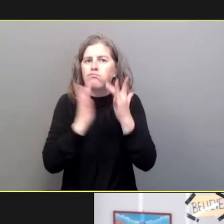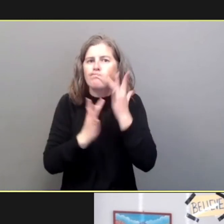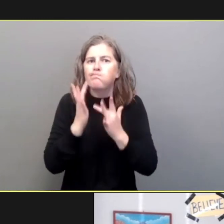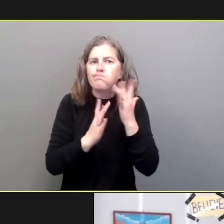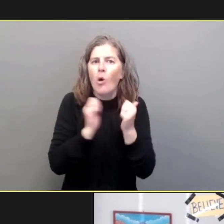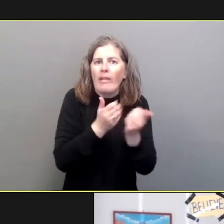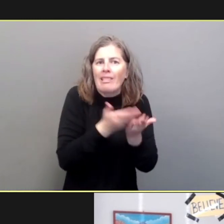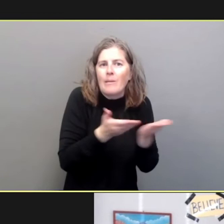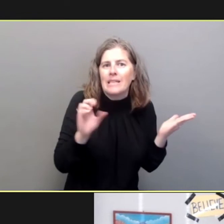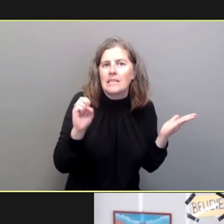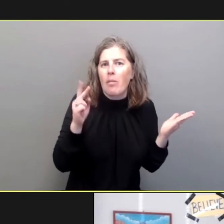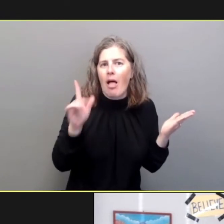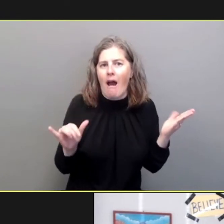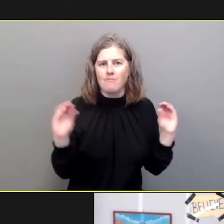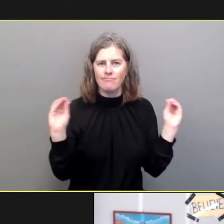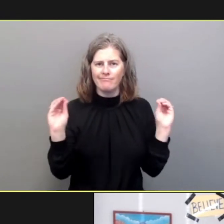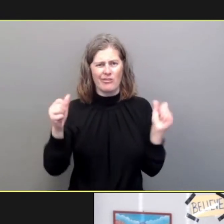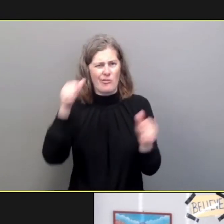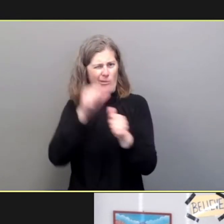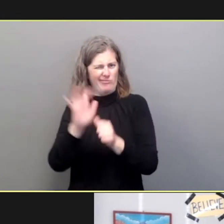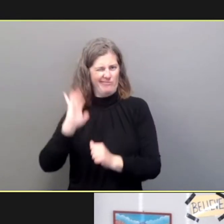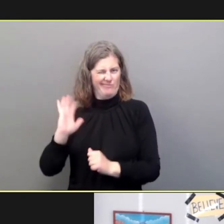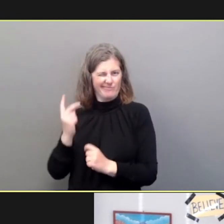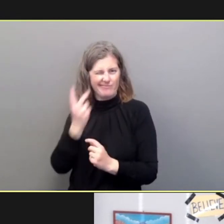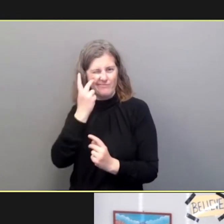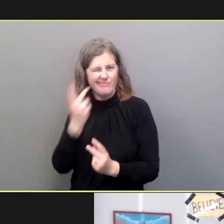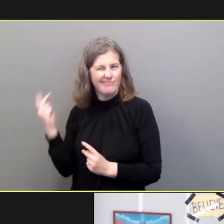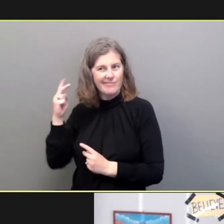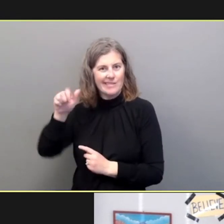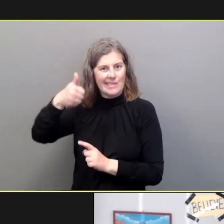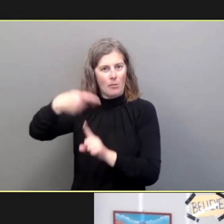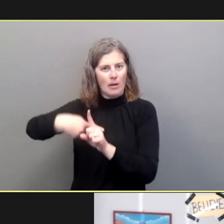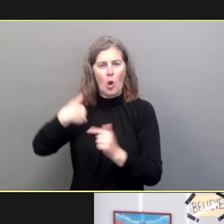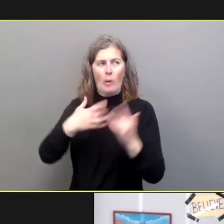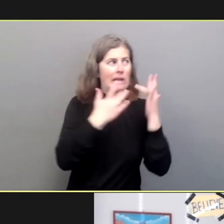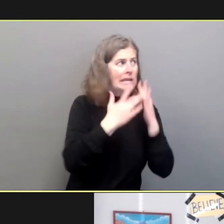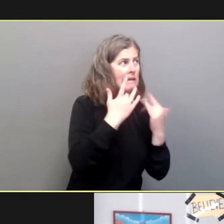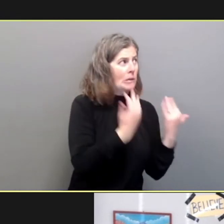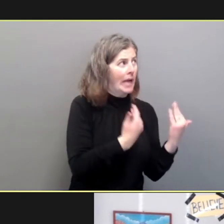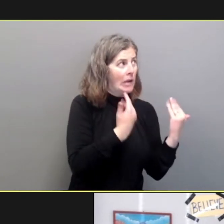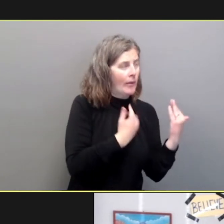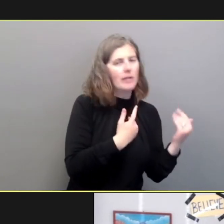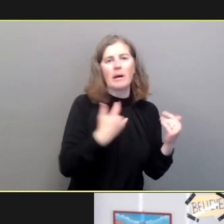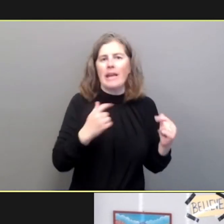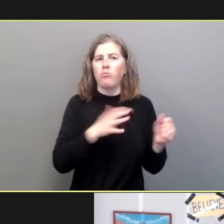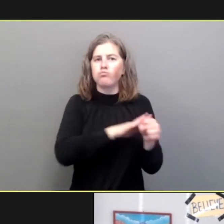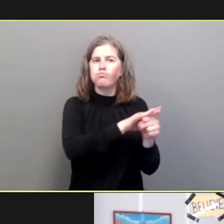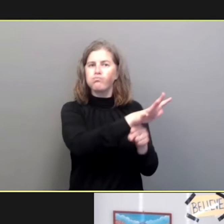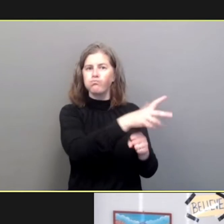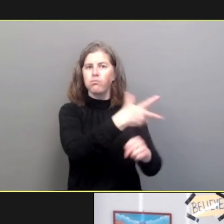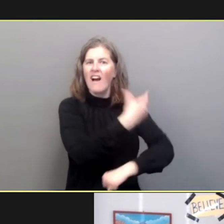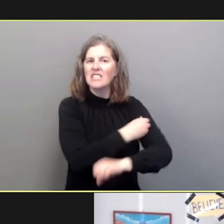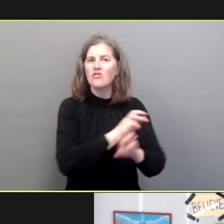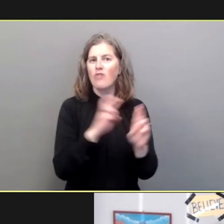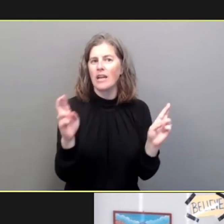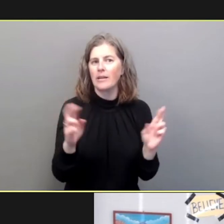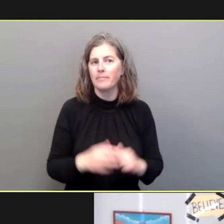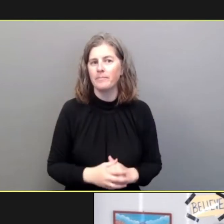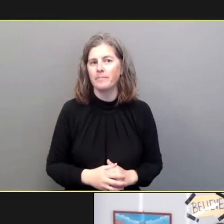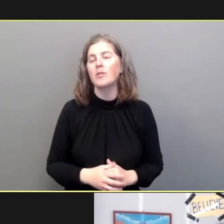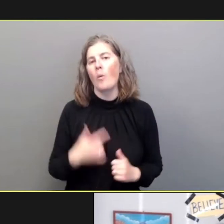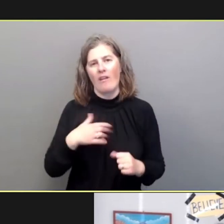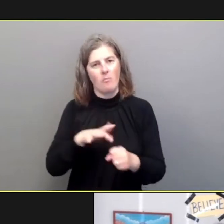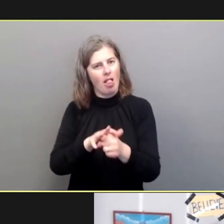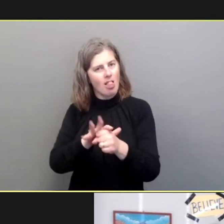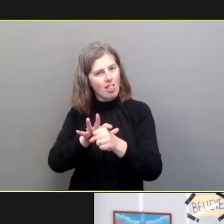step anymore like it was 10 months ago. Yeah, correct. We have plenty of doses.